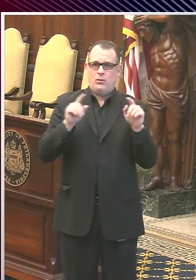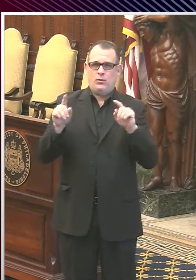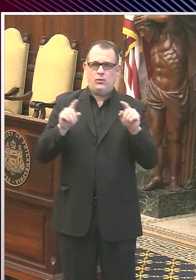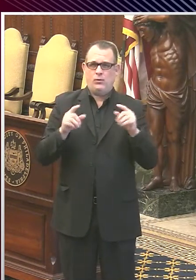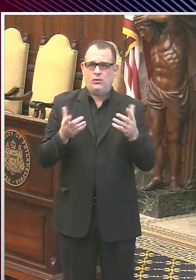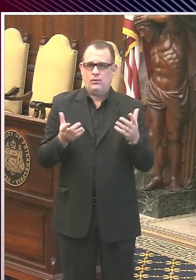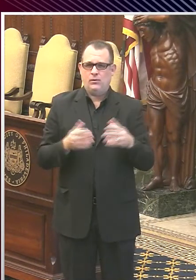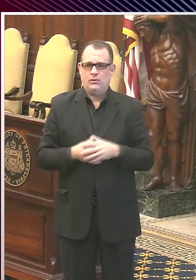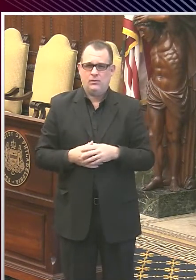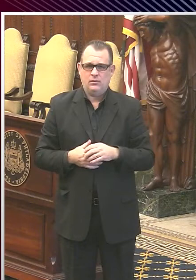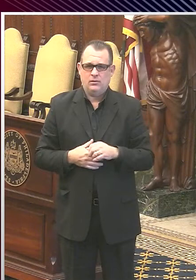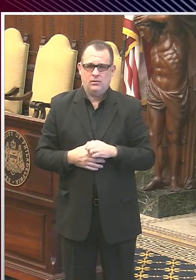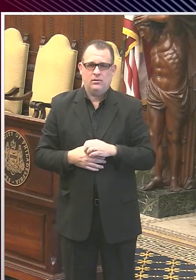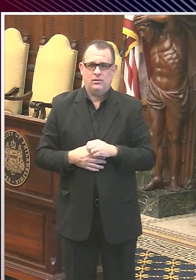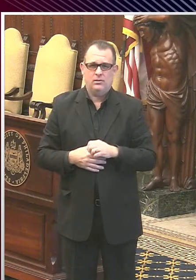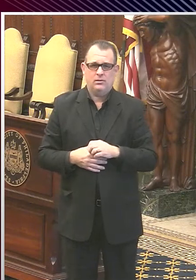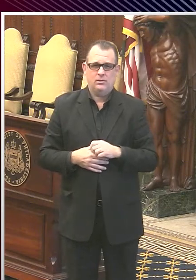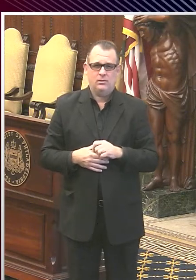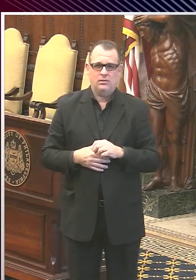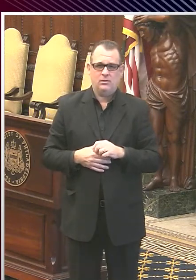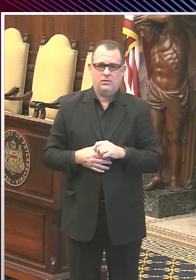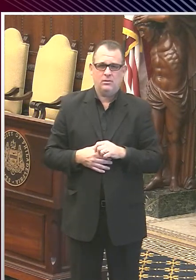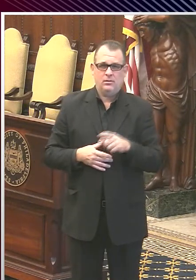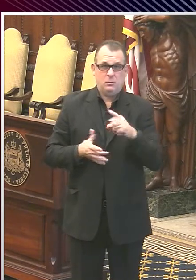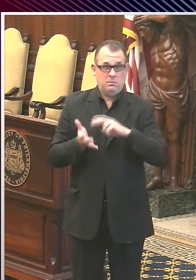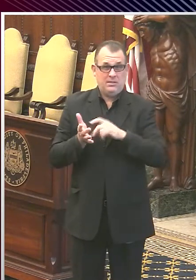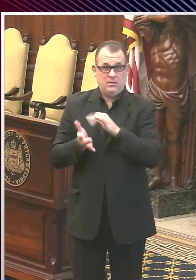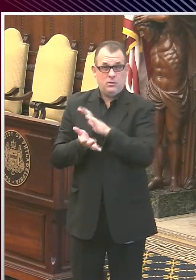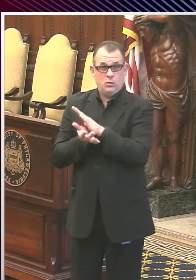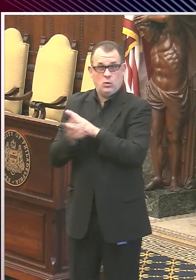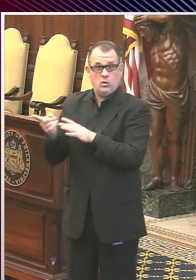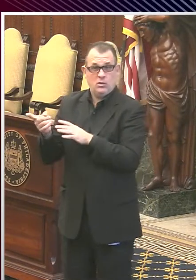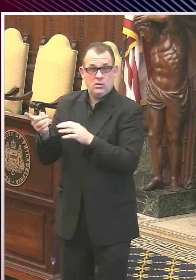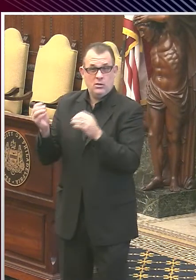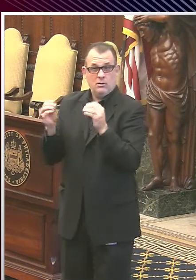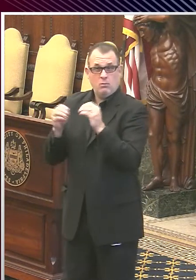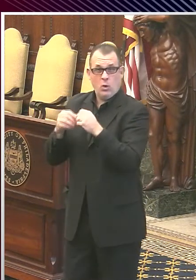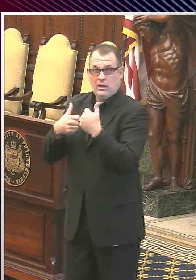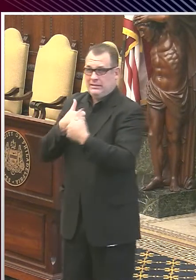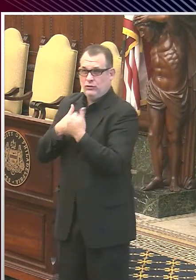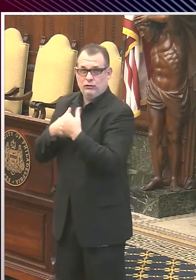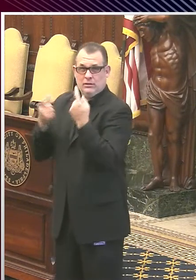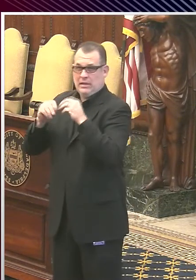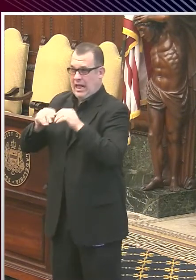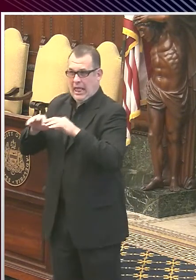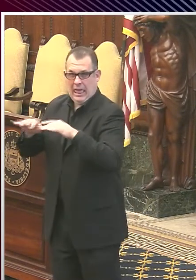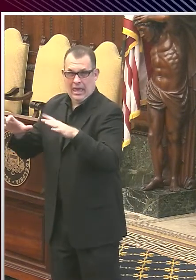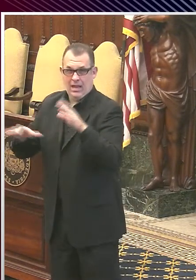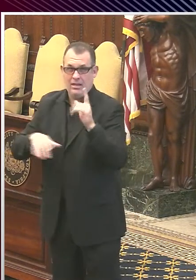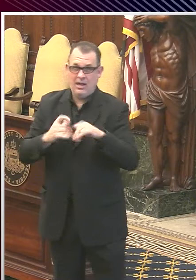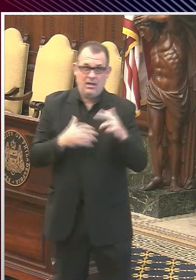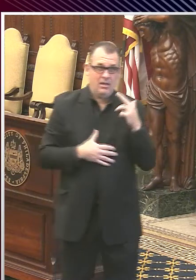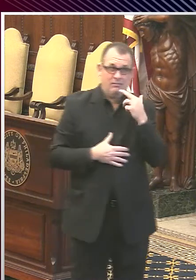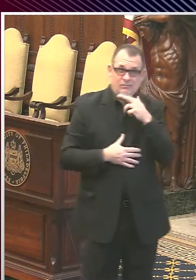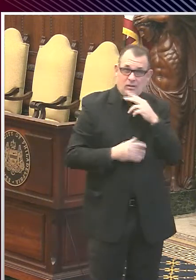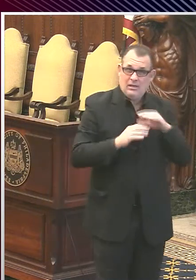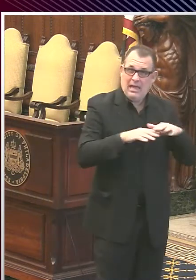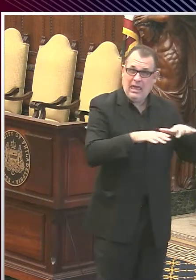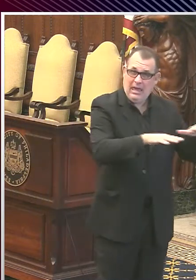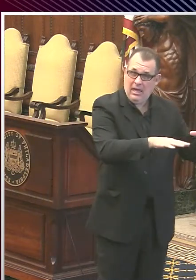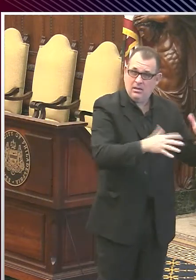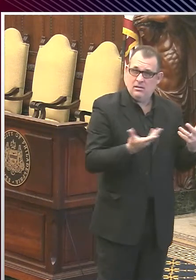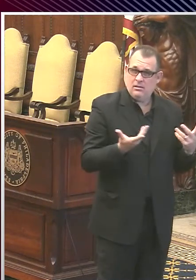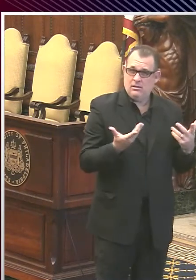mean that schools are then taken to be more dangerous vectors of spread compared to restaurants? Well, just to clarify something here, it's always